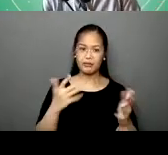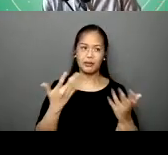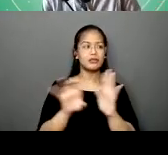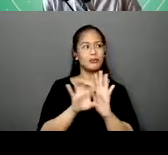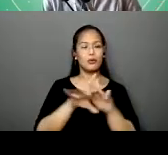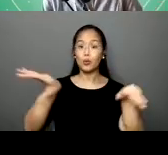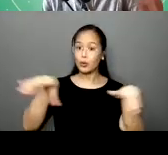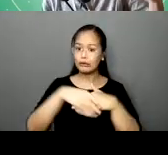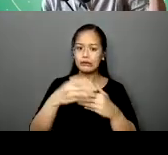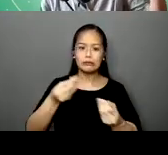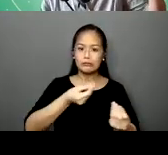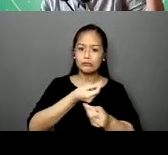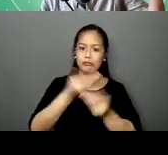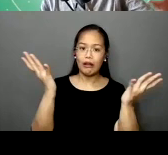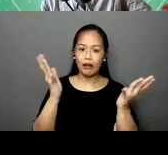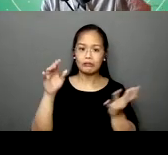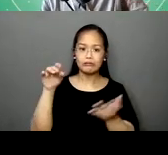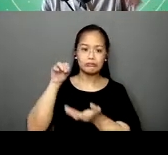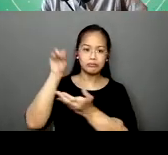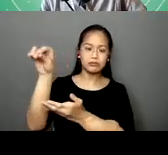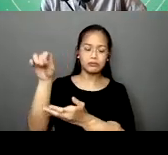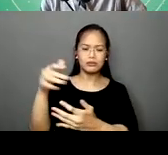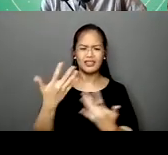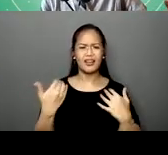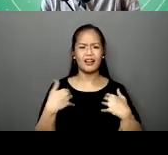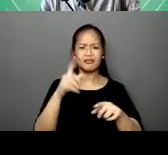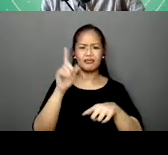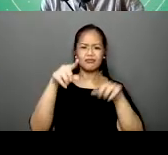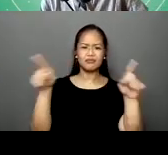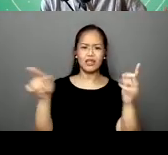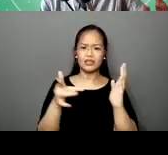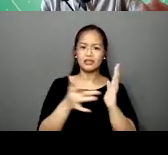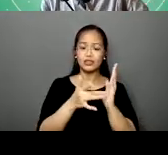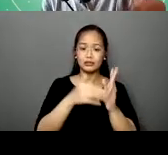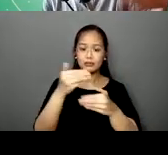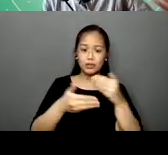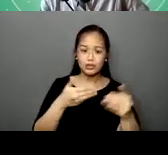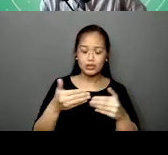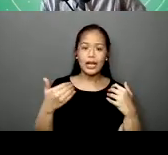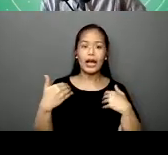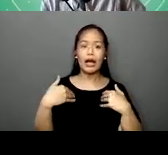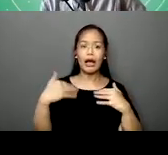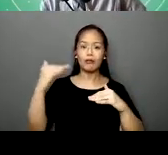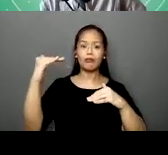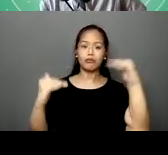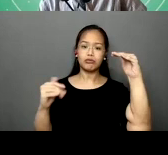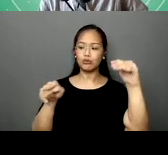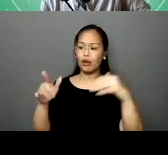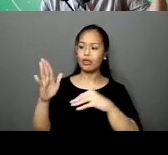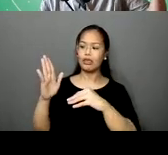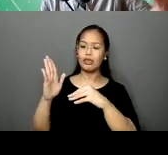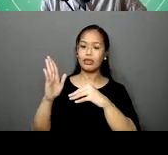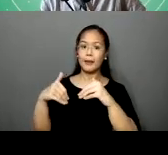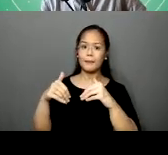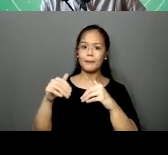maybe for giveaways. There are different digital processes that have advantages over mass production.